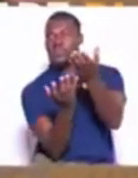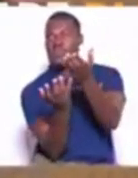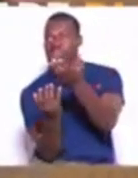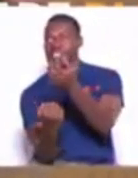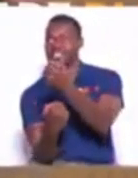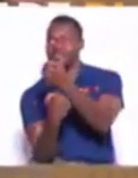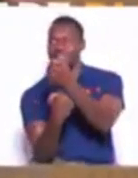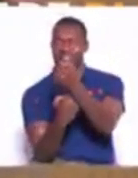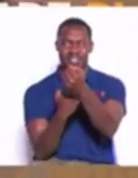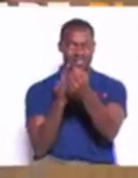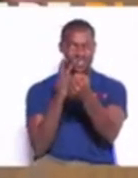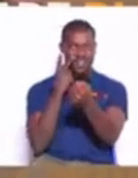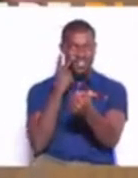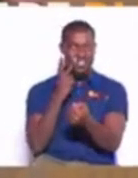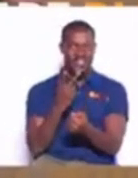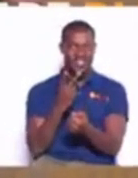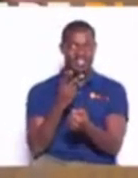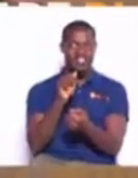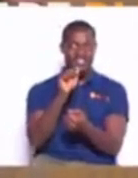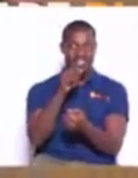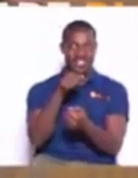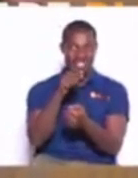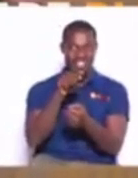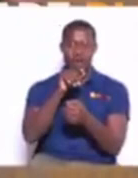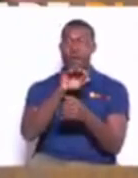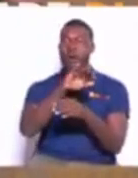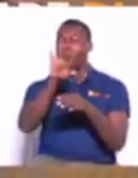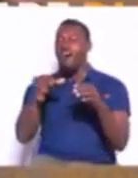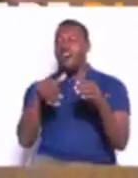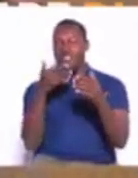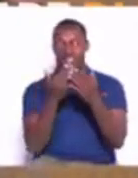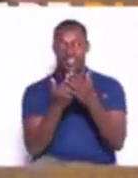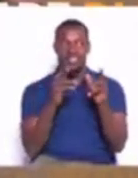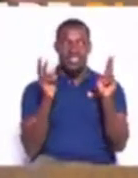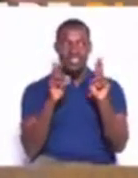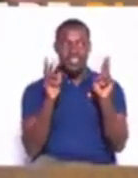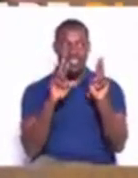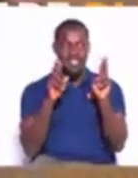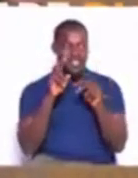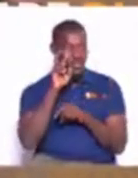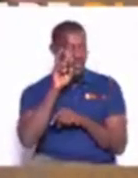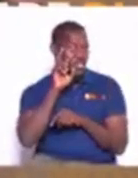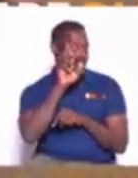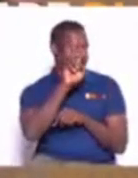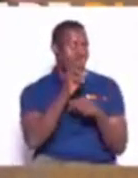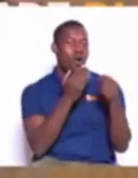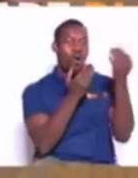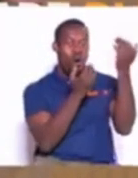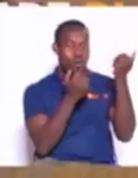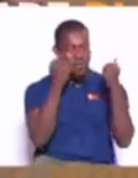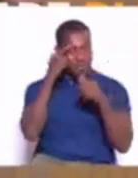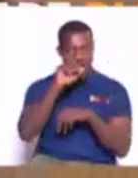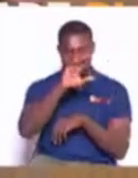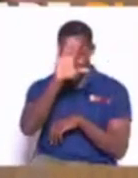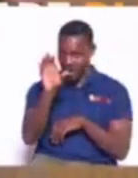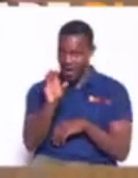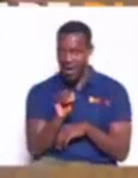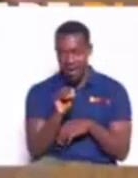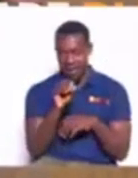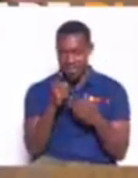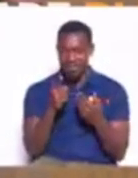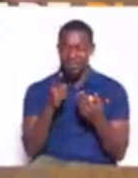have come. They're watching the Hope for Africa series. The Spirit of God is working in their